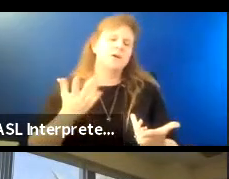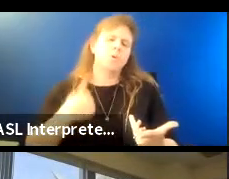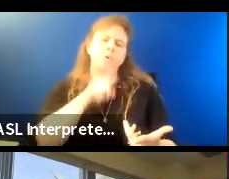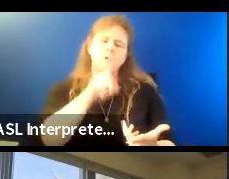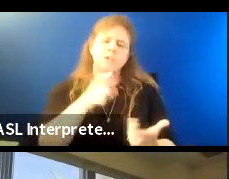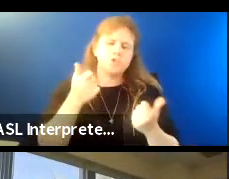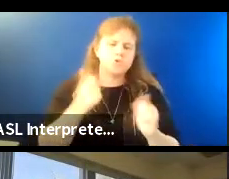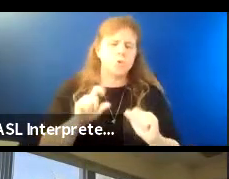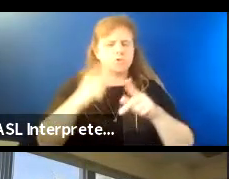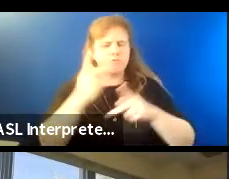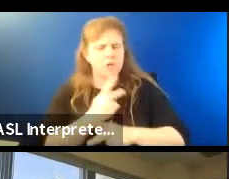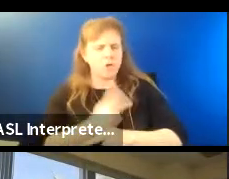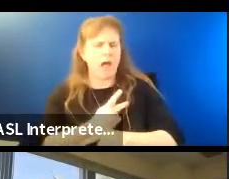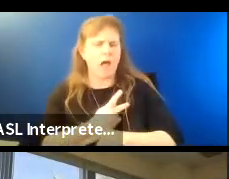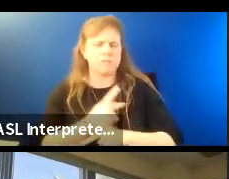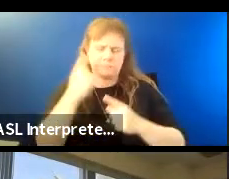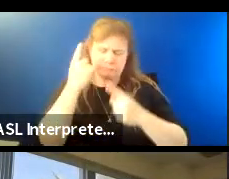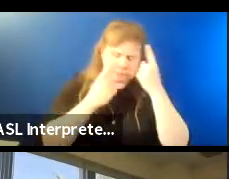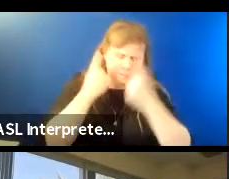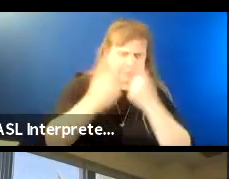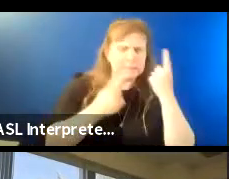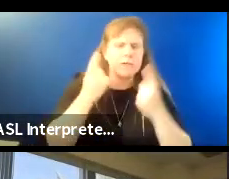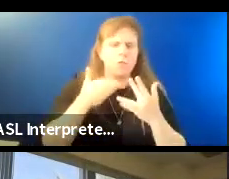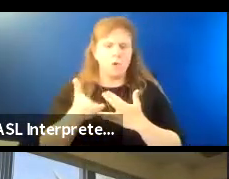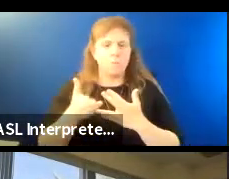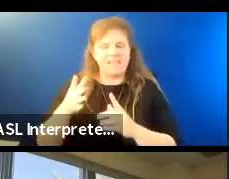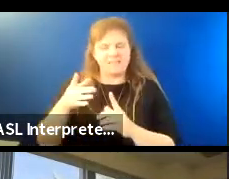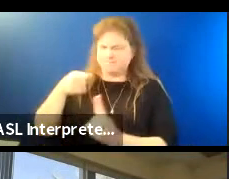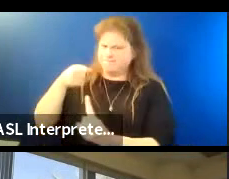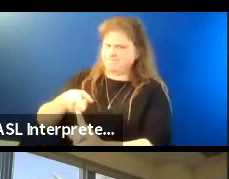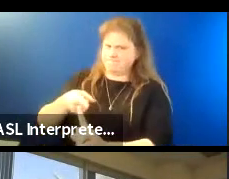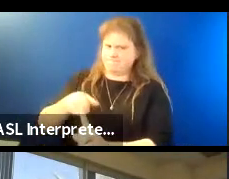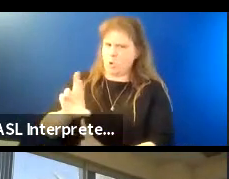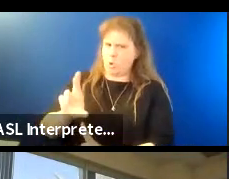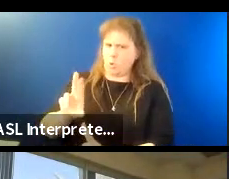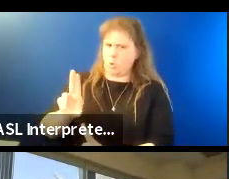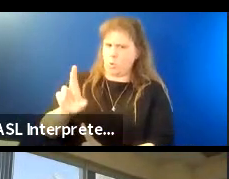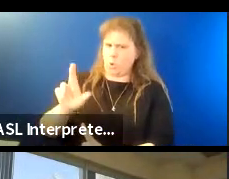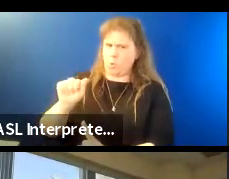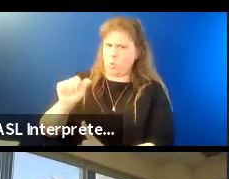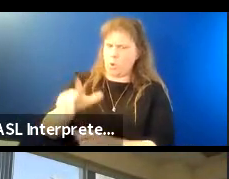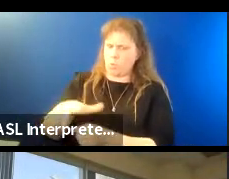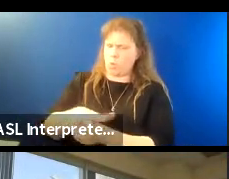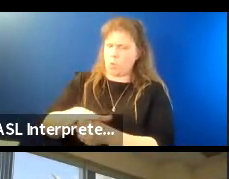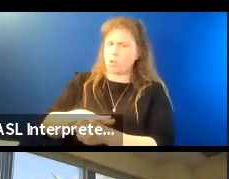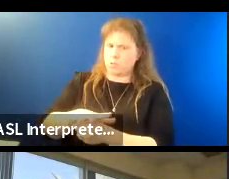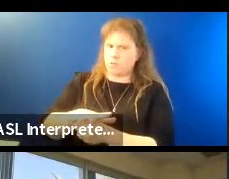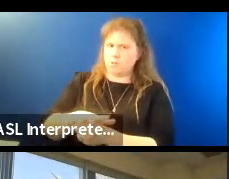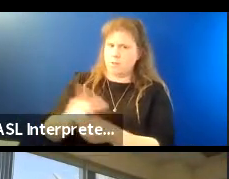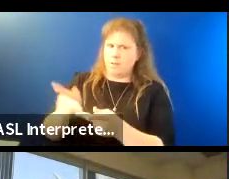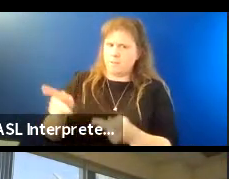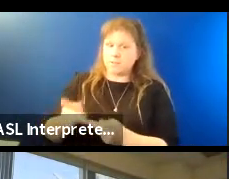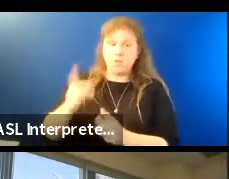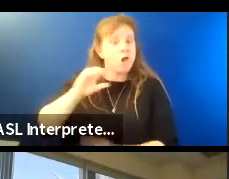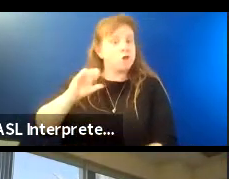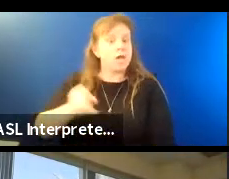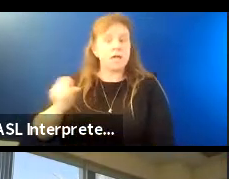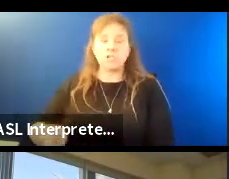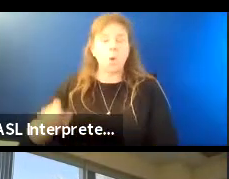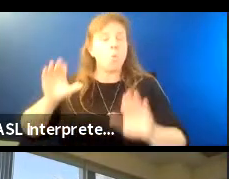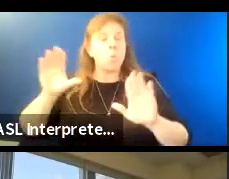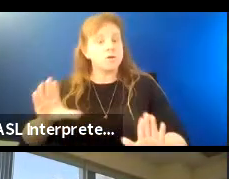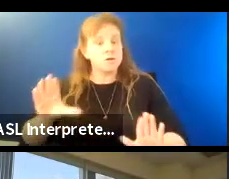think through, especially in the rural regions where we thought J&J would be great because it could be administered just